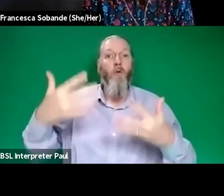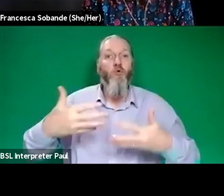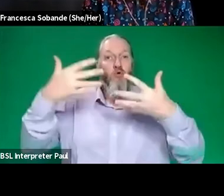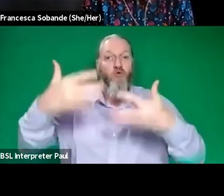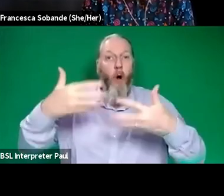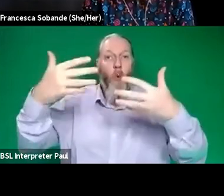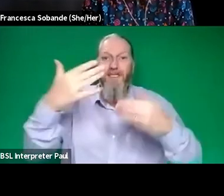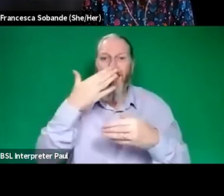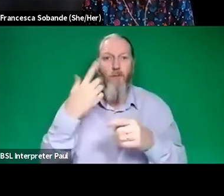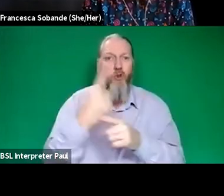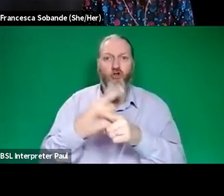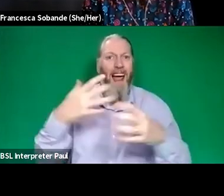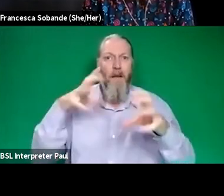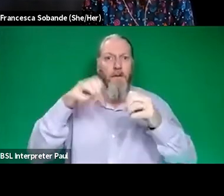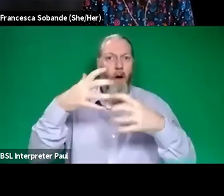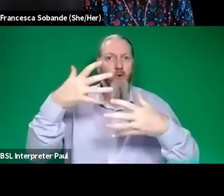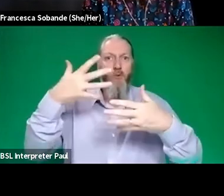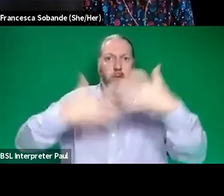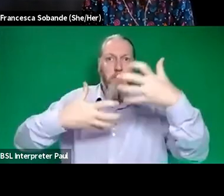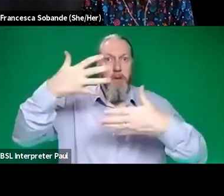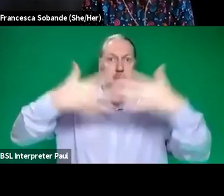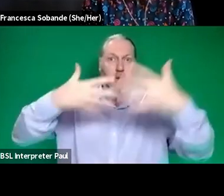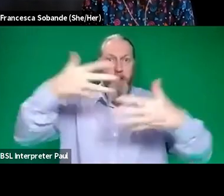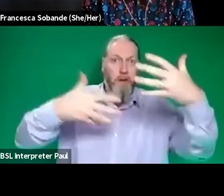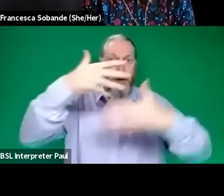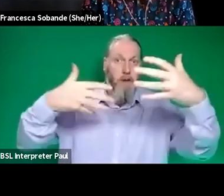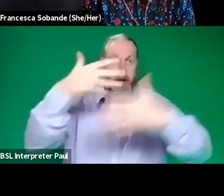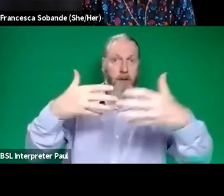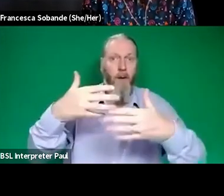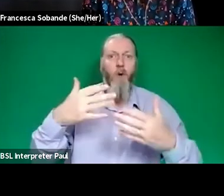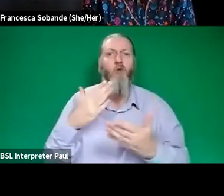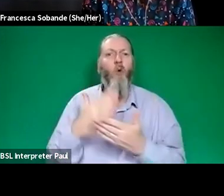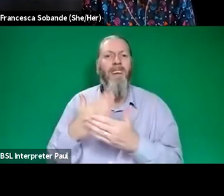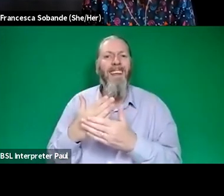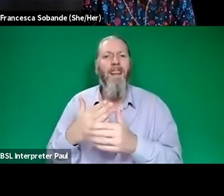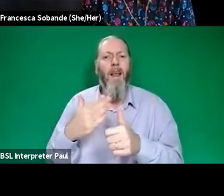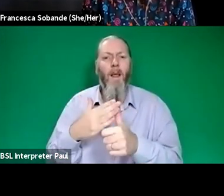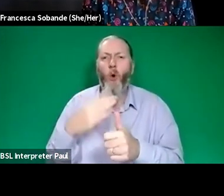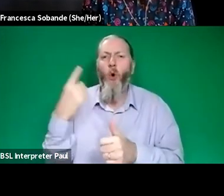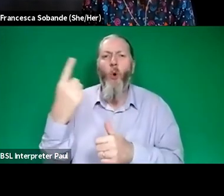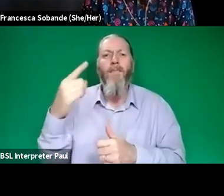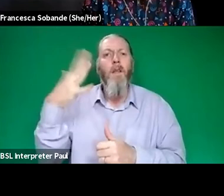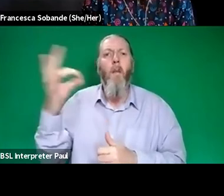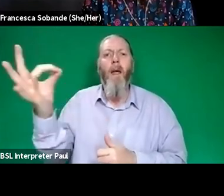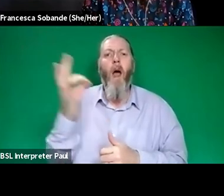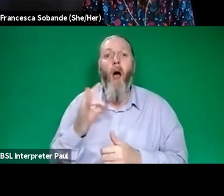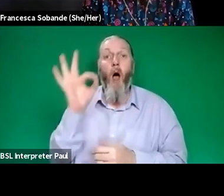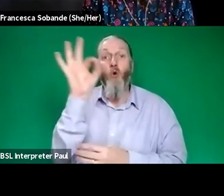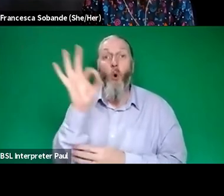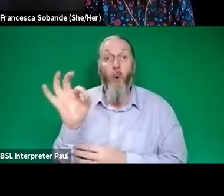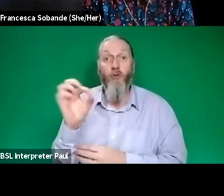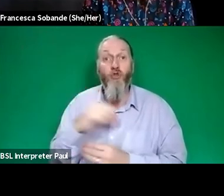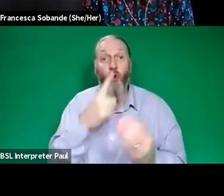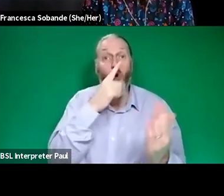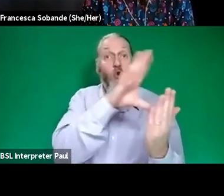So whoever has put the second question, who isn't Joe, if you could just copy and paste that into the Q&A channel, that